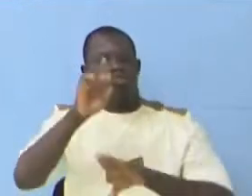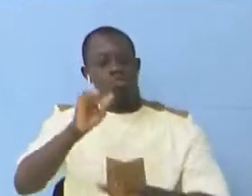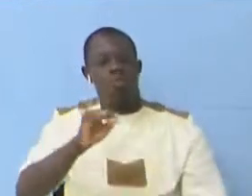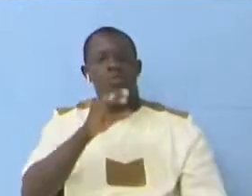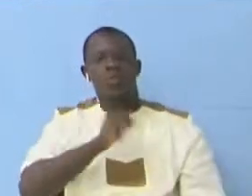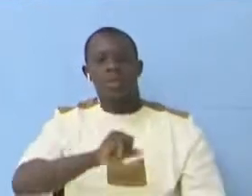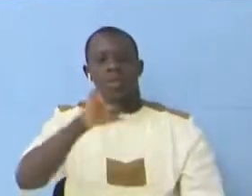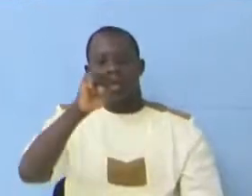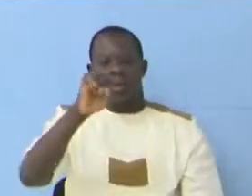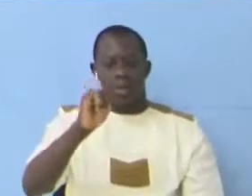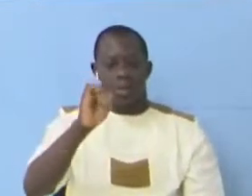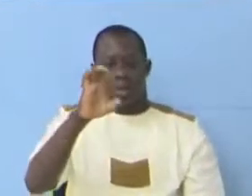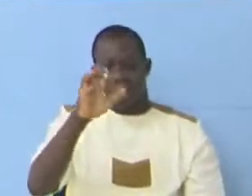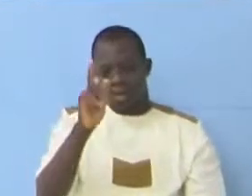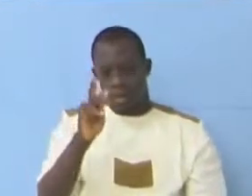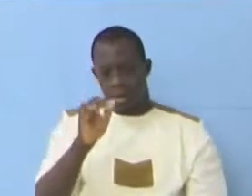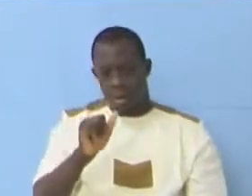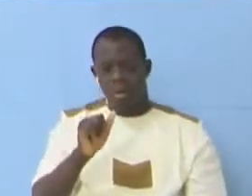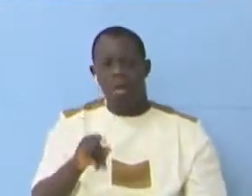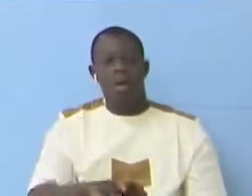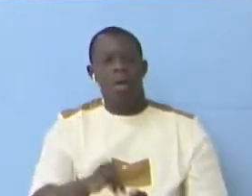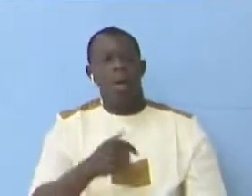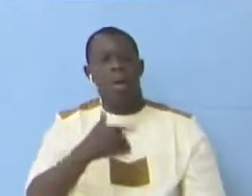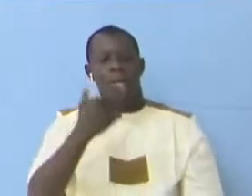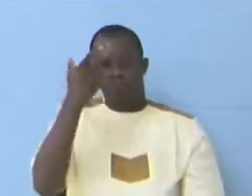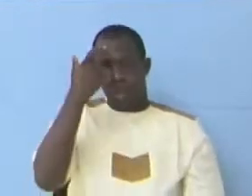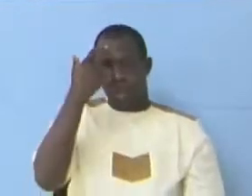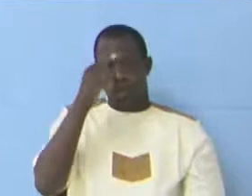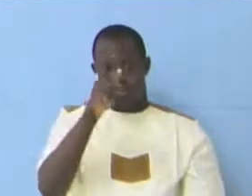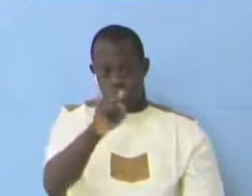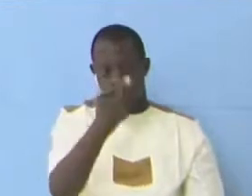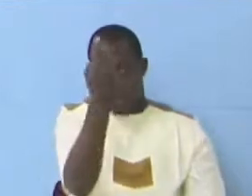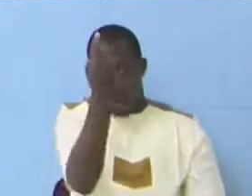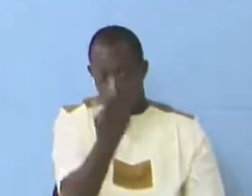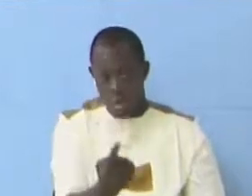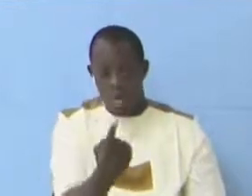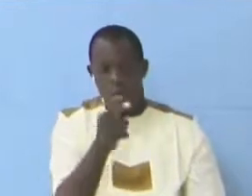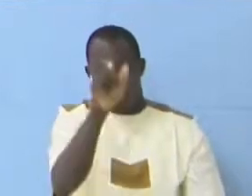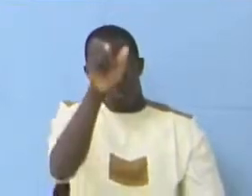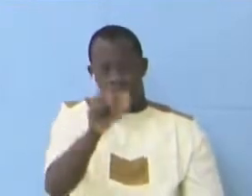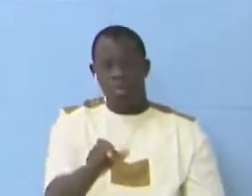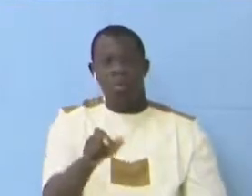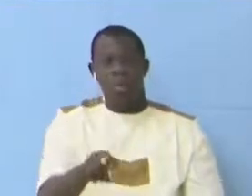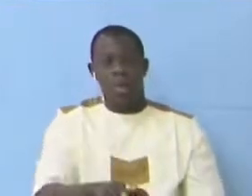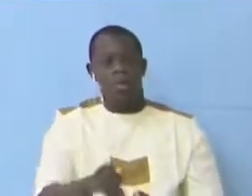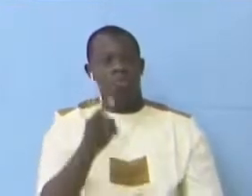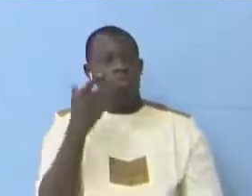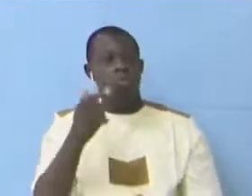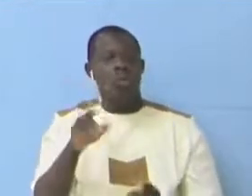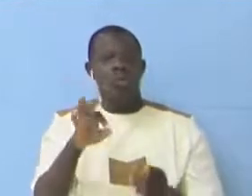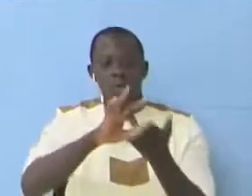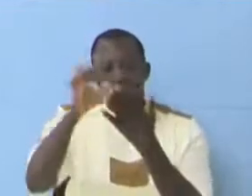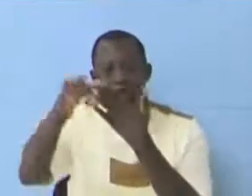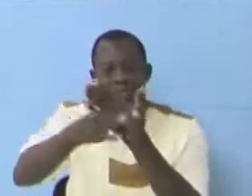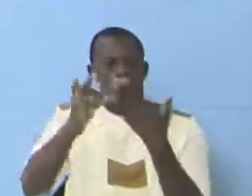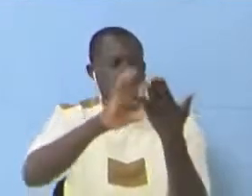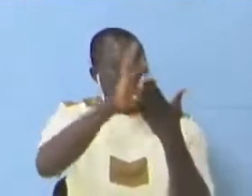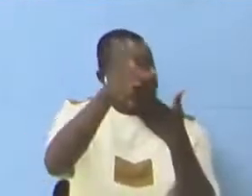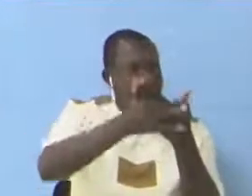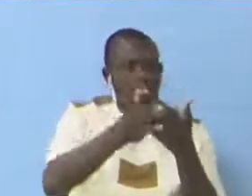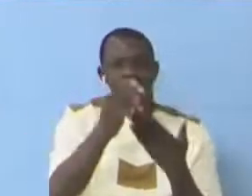Absolutely, absolutely. I think you're the only one I know who straddles 3 to 4 high schools in